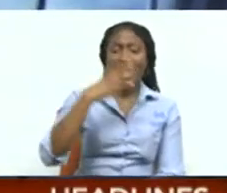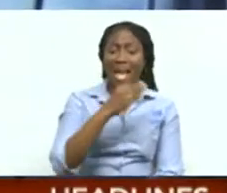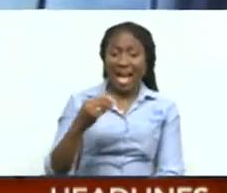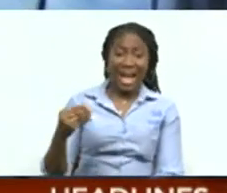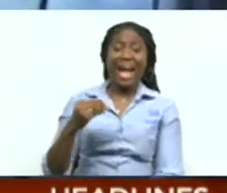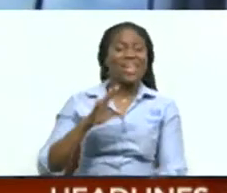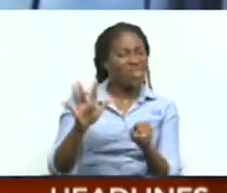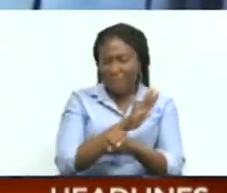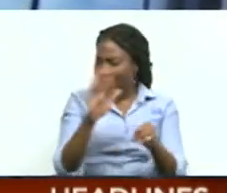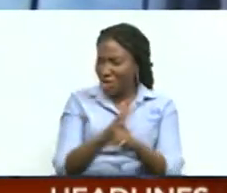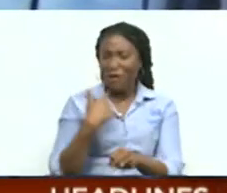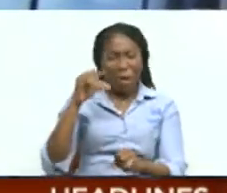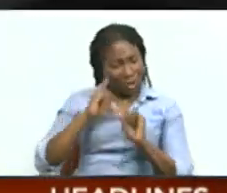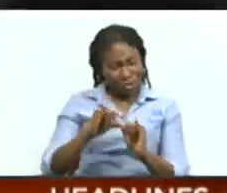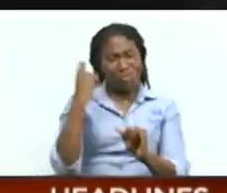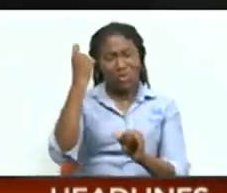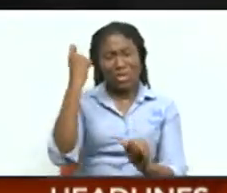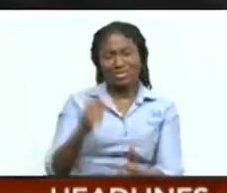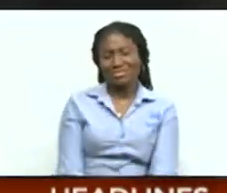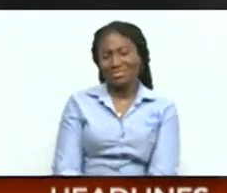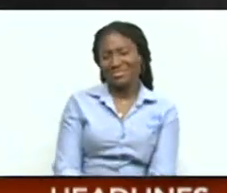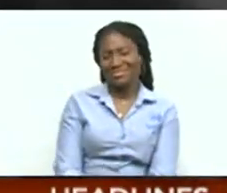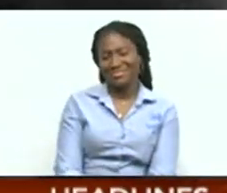is enough. We will continue winning.